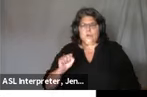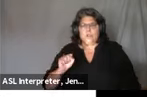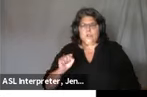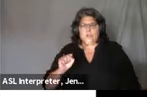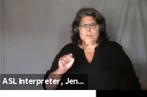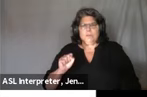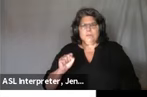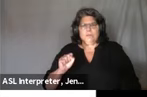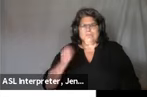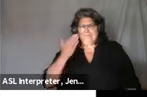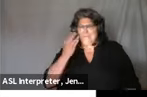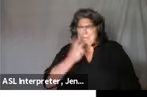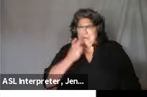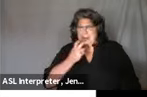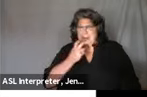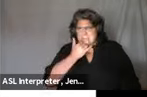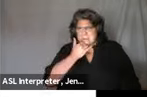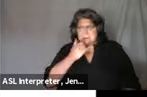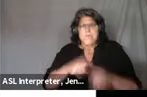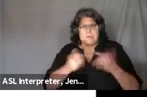will now unmute you.